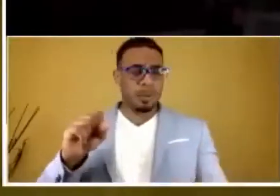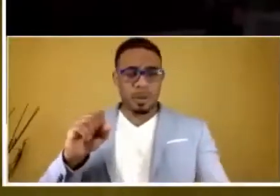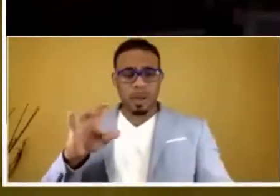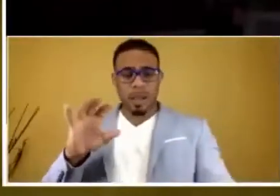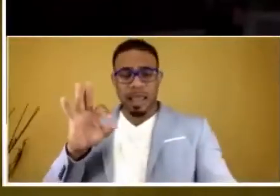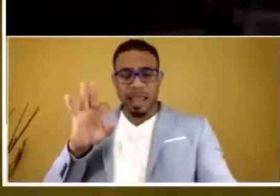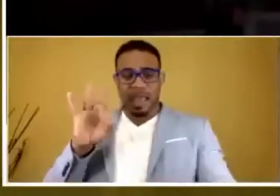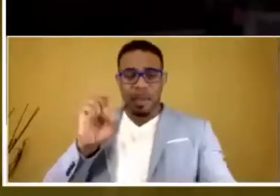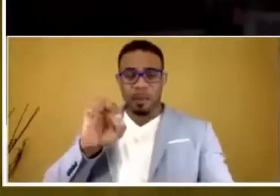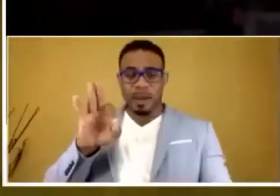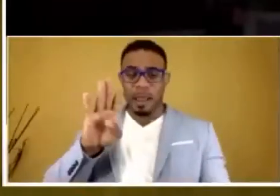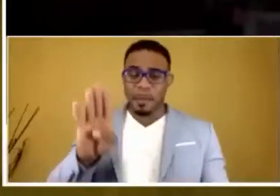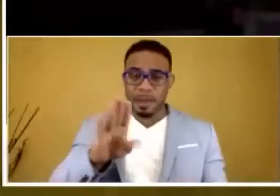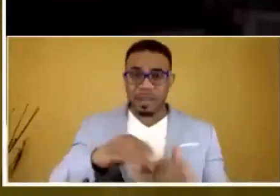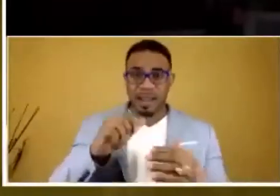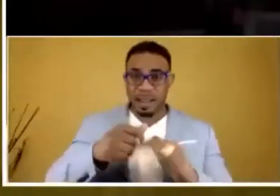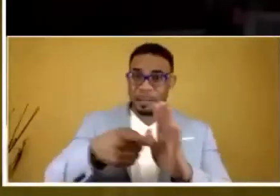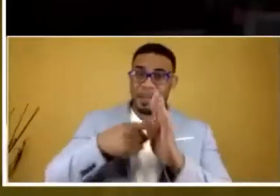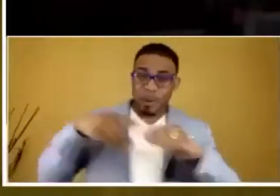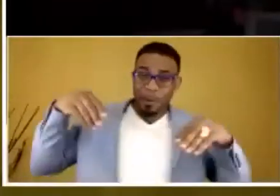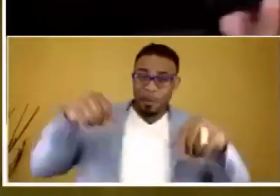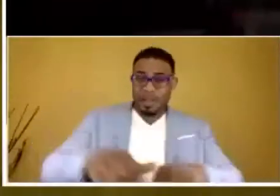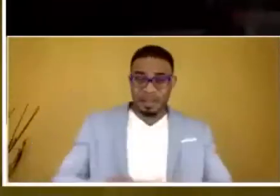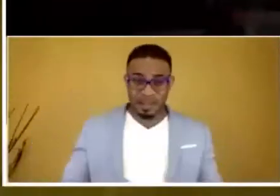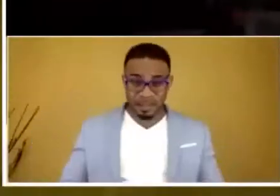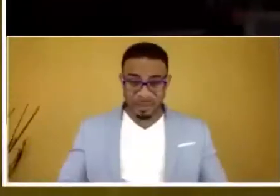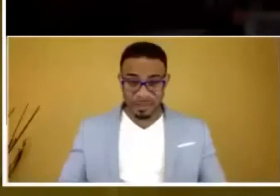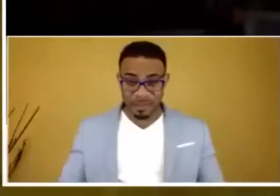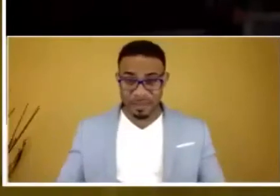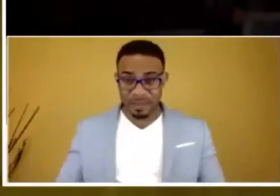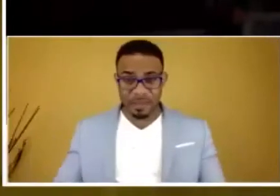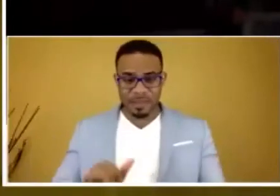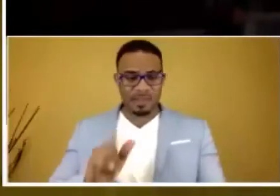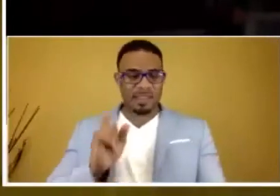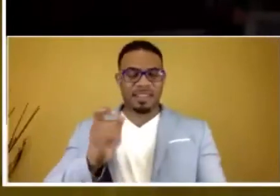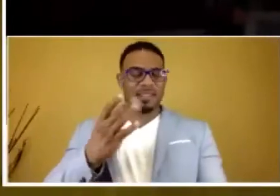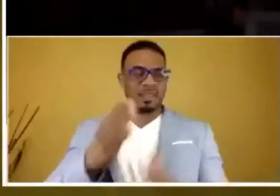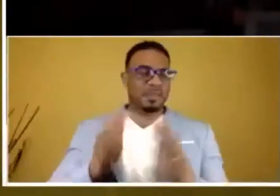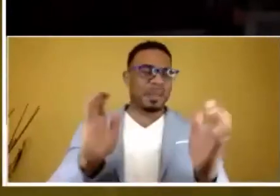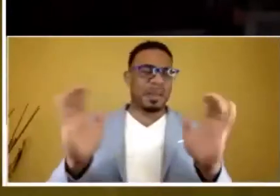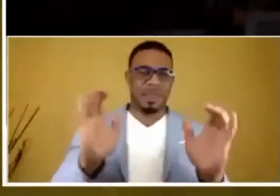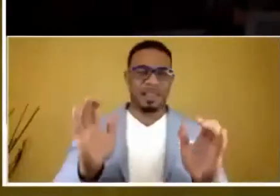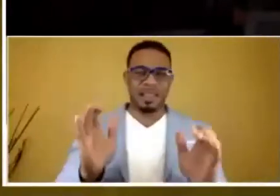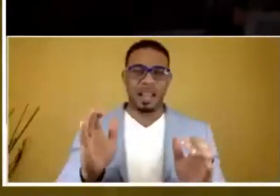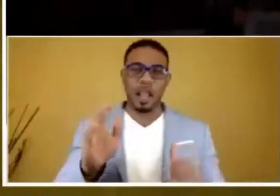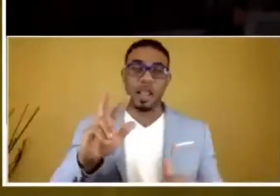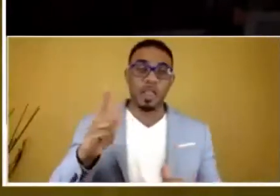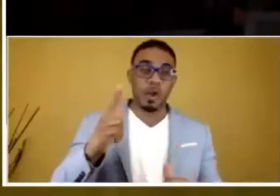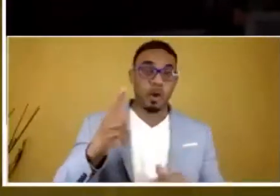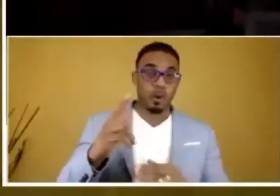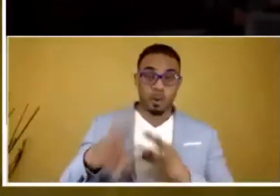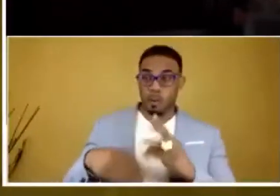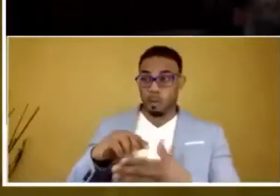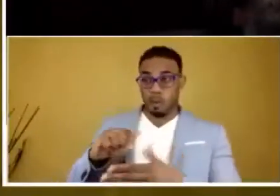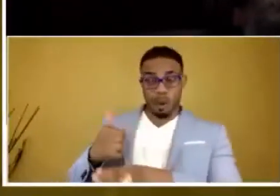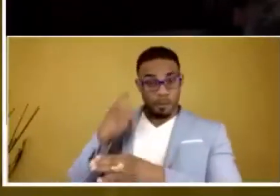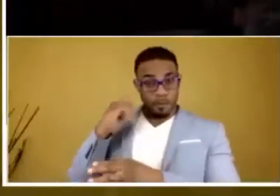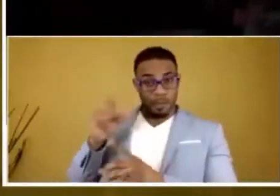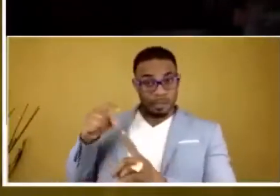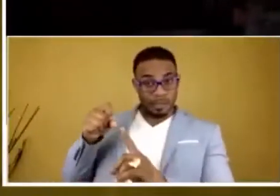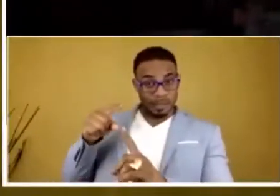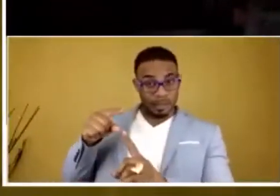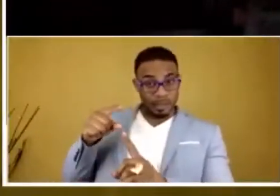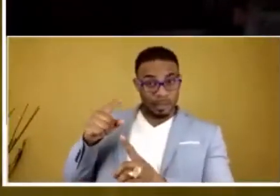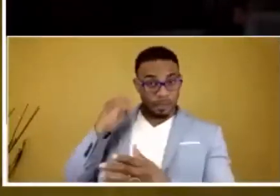$8.9 billion in mandatory spending. Just to give you some comparison, the third rollout of the stimulus for our